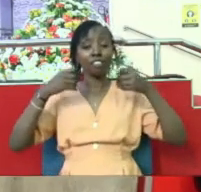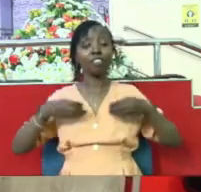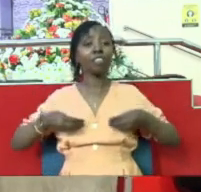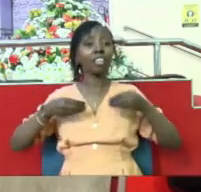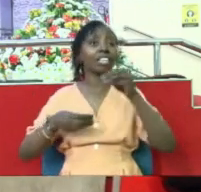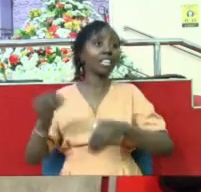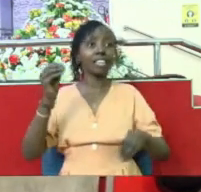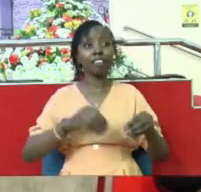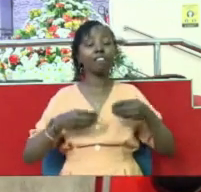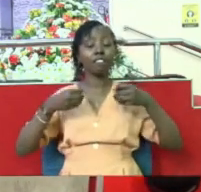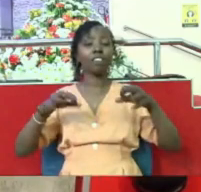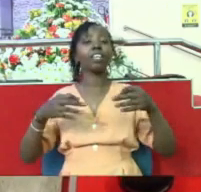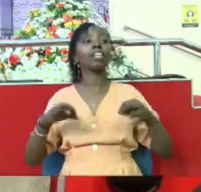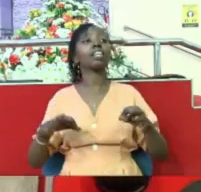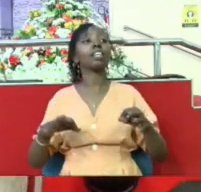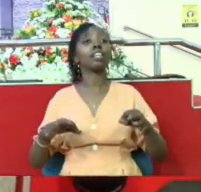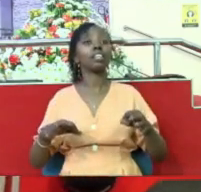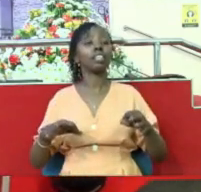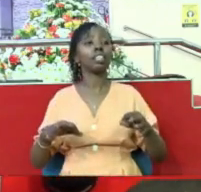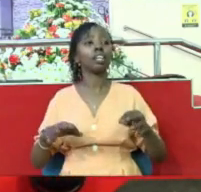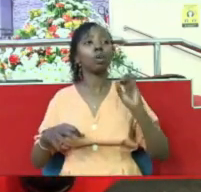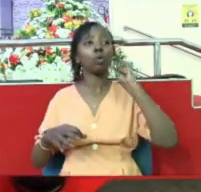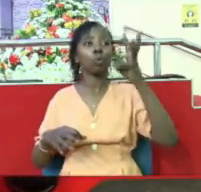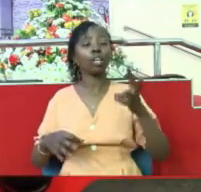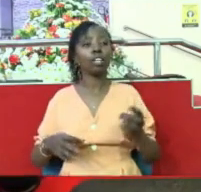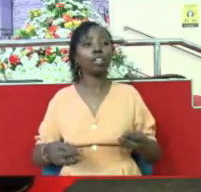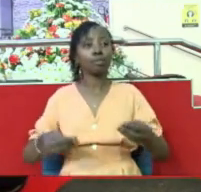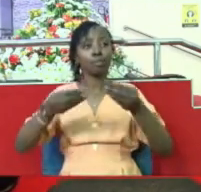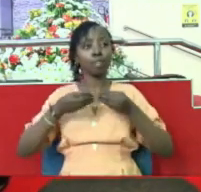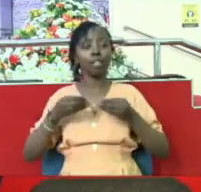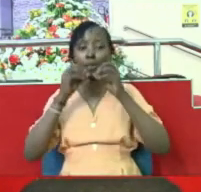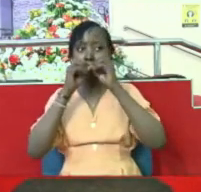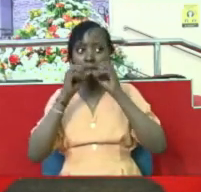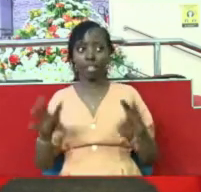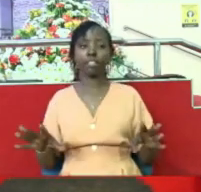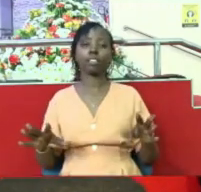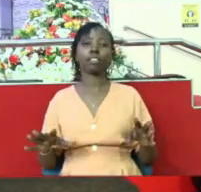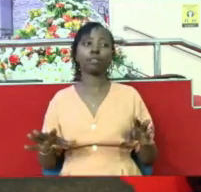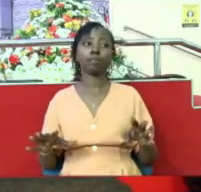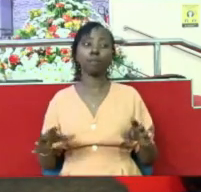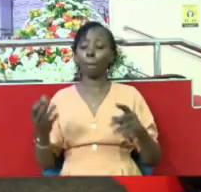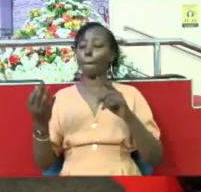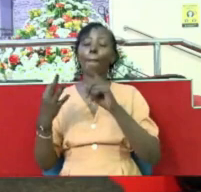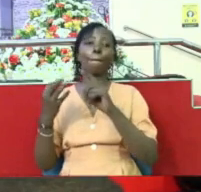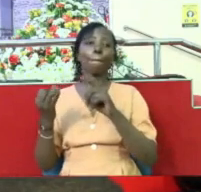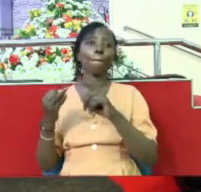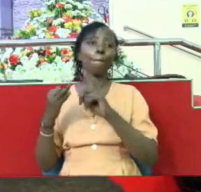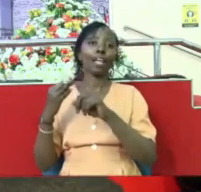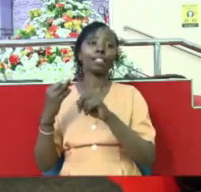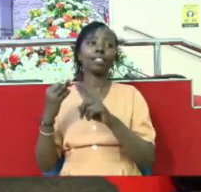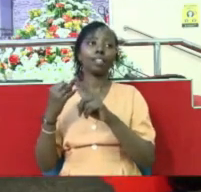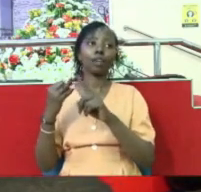God's hand. Inakuwa mbegu katika mkono wa Mungu. And it will bring a blessing to you. Na inaleta baraka kwako. The second principle that Paul is bringing. La